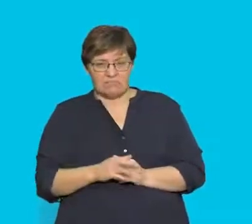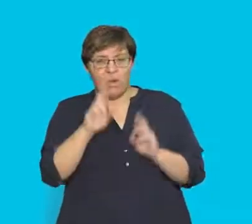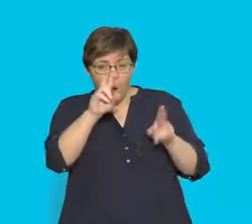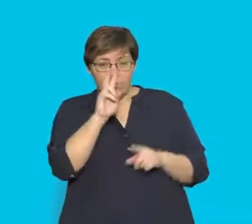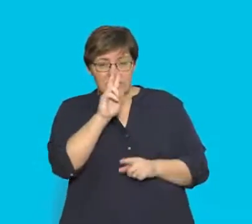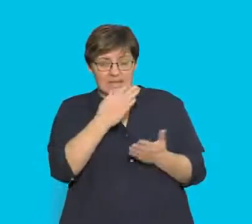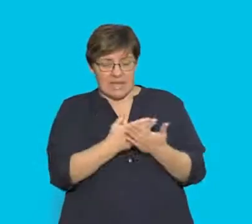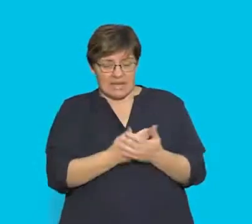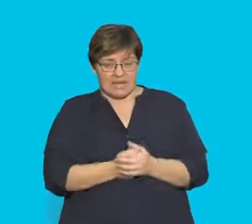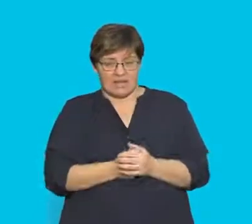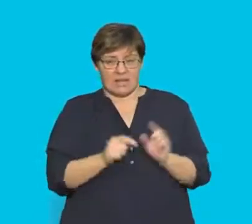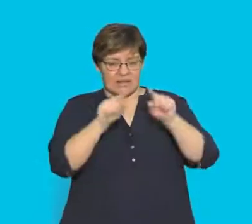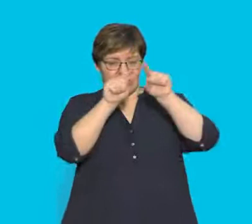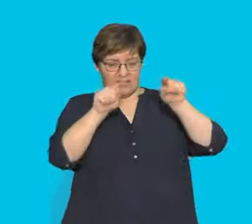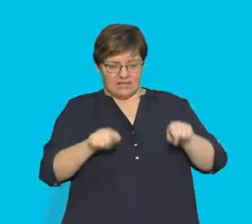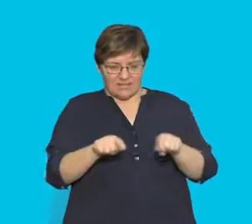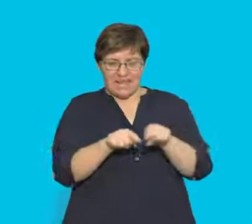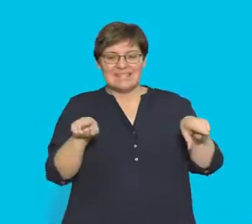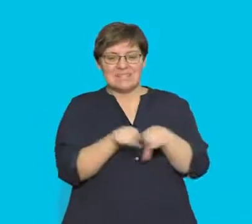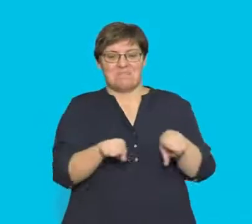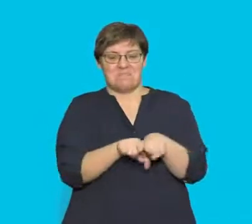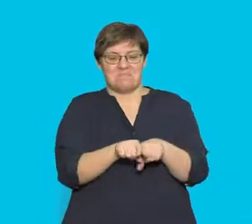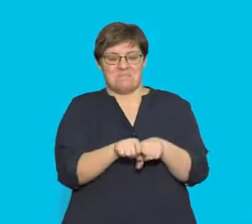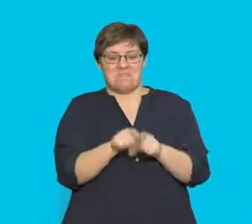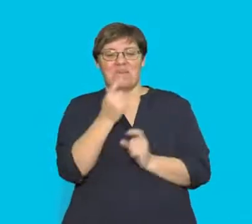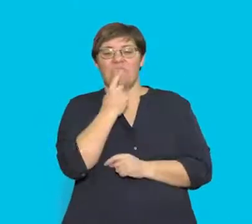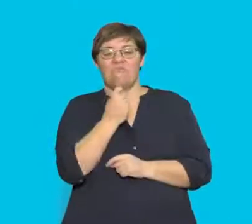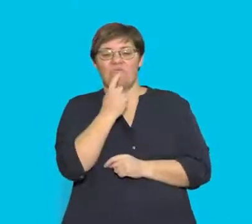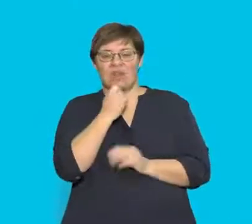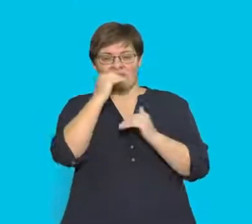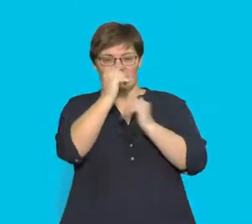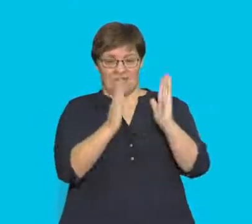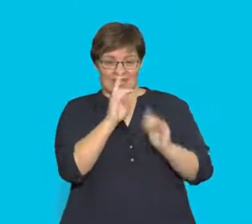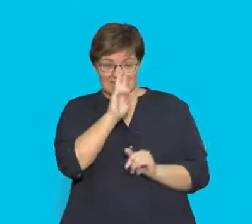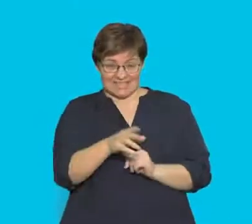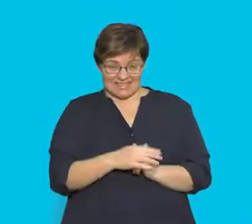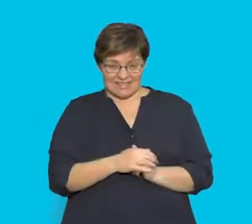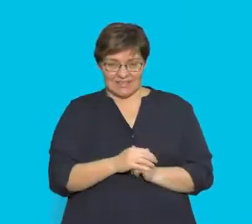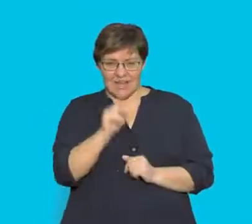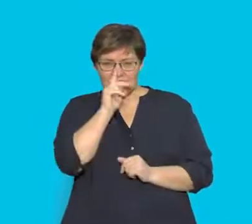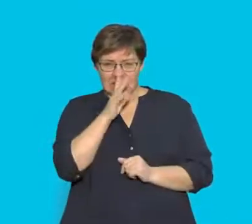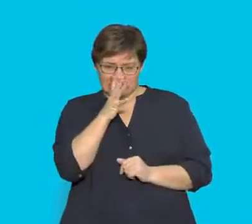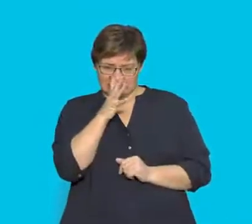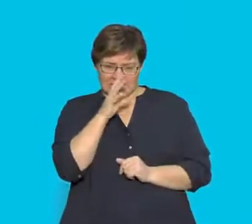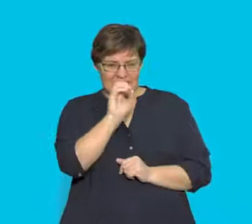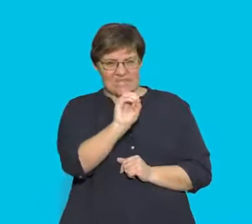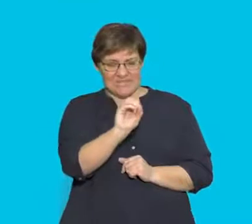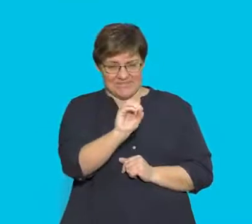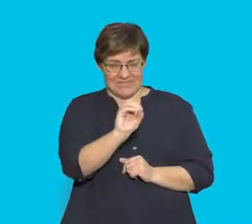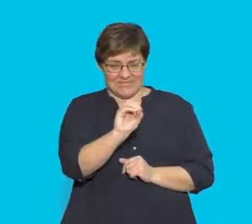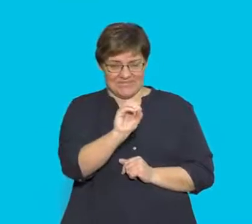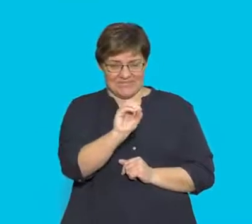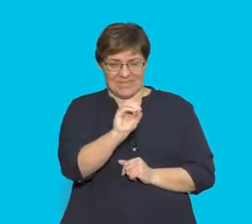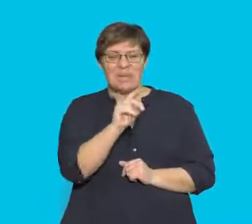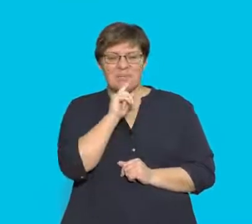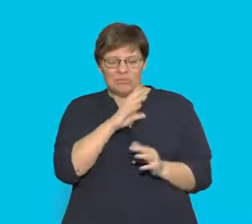And I hope you can see that I've drawn the same red square. And if you look carefully,